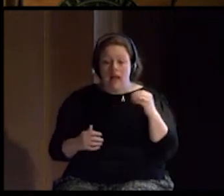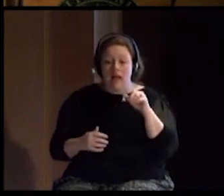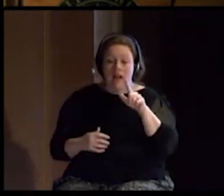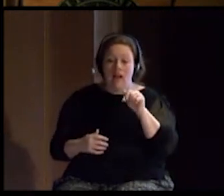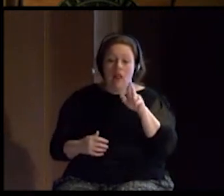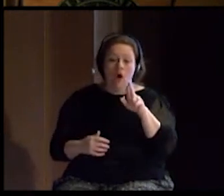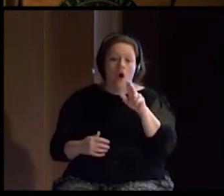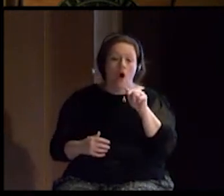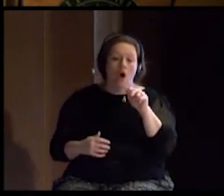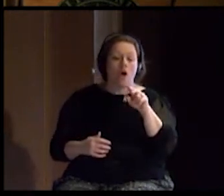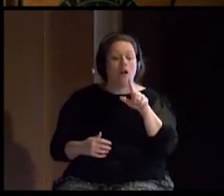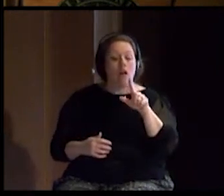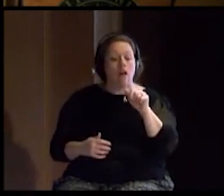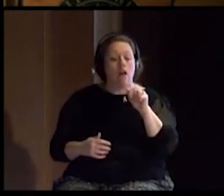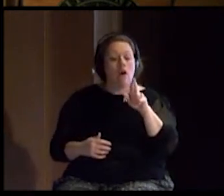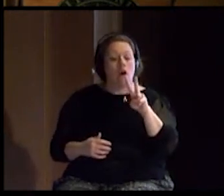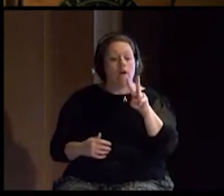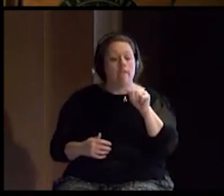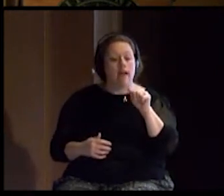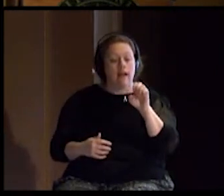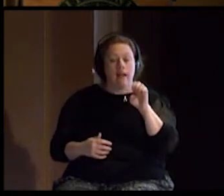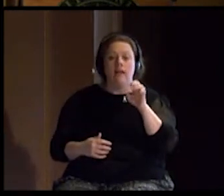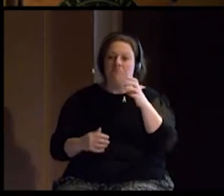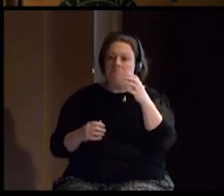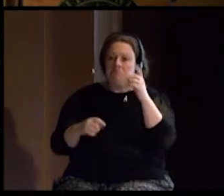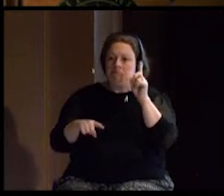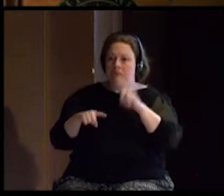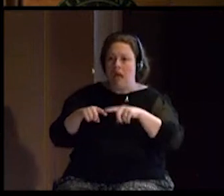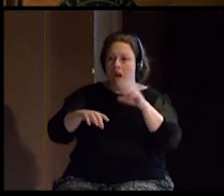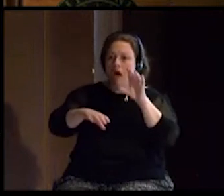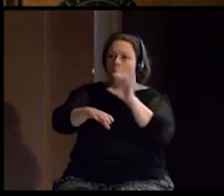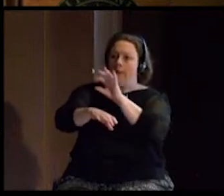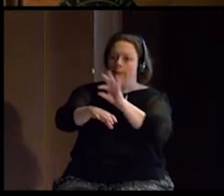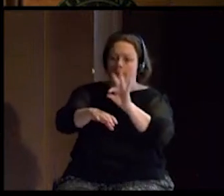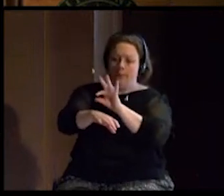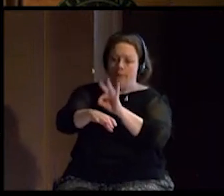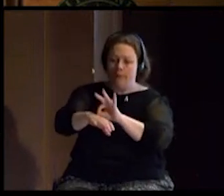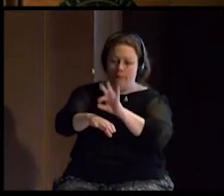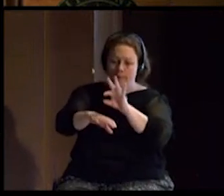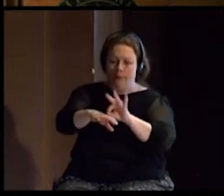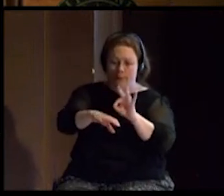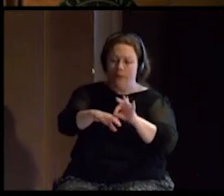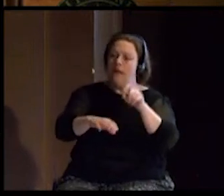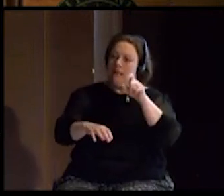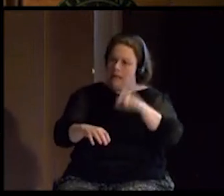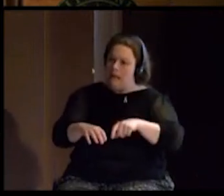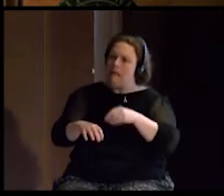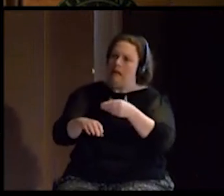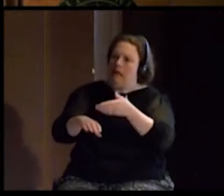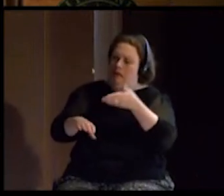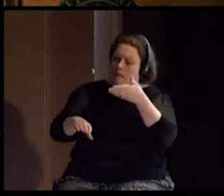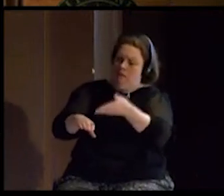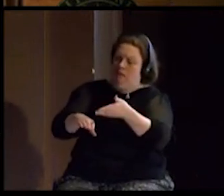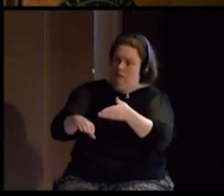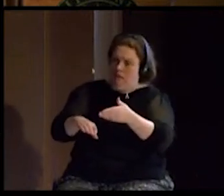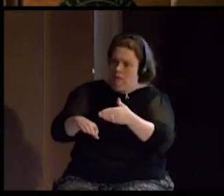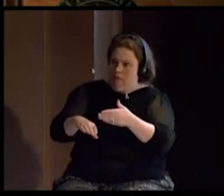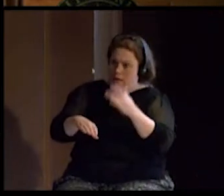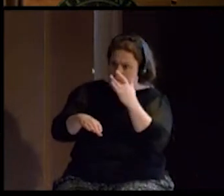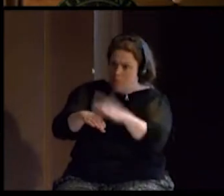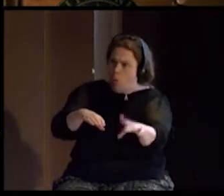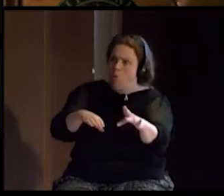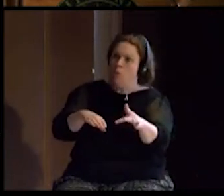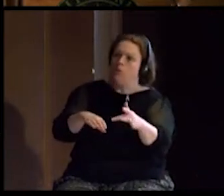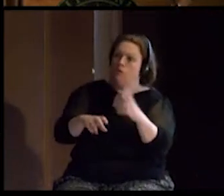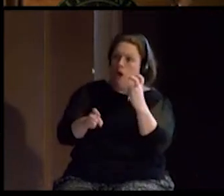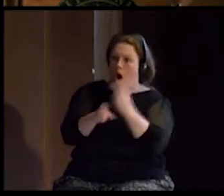soft sediment, on soft sediment bottom. They need exposed hard bottom substrates, so sedimentation also